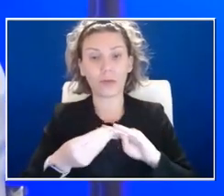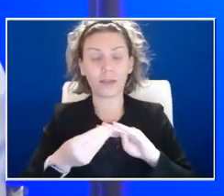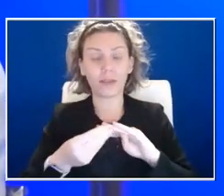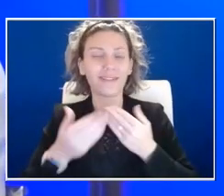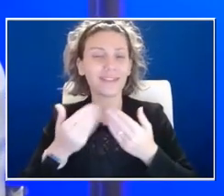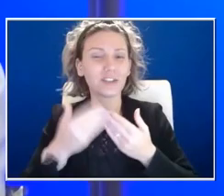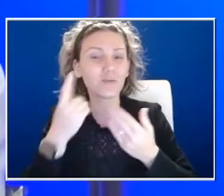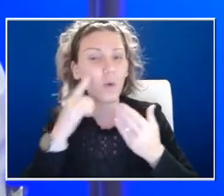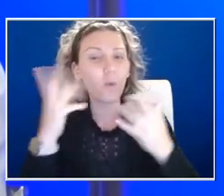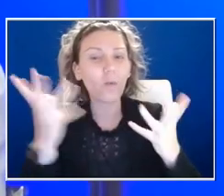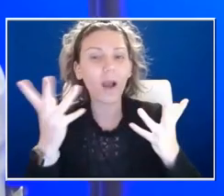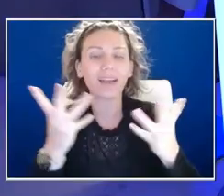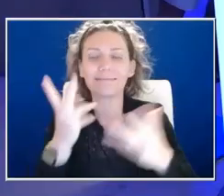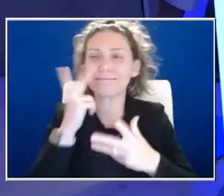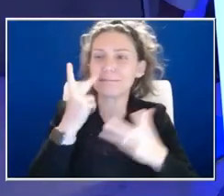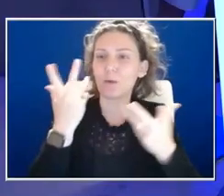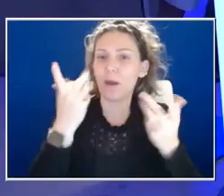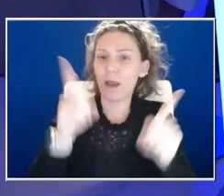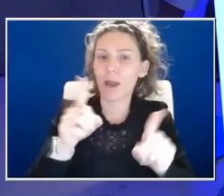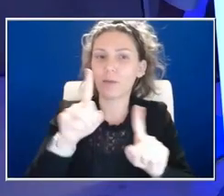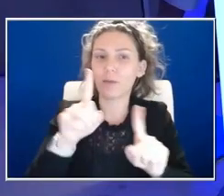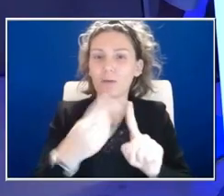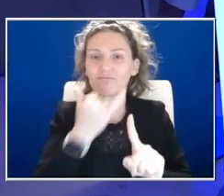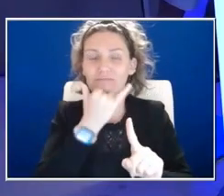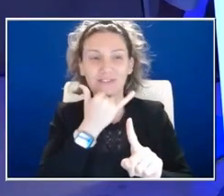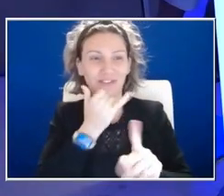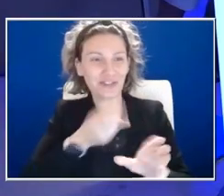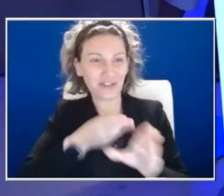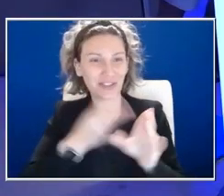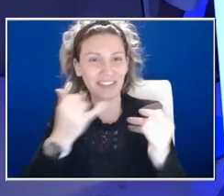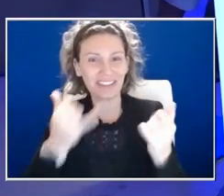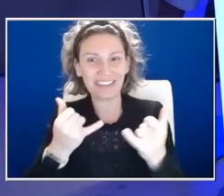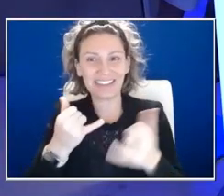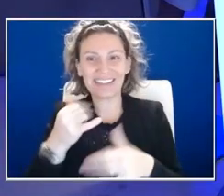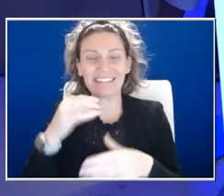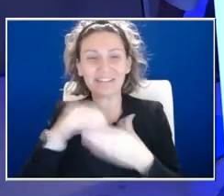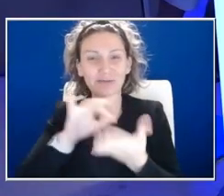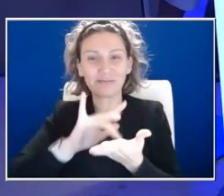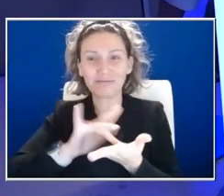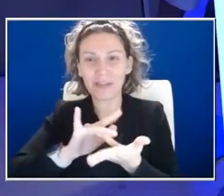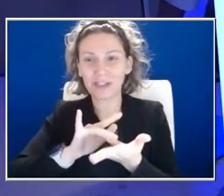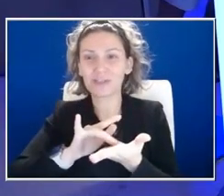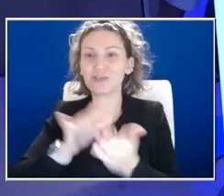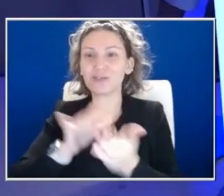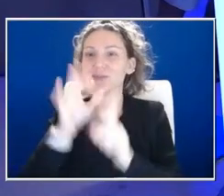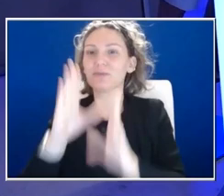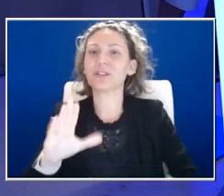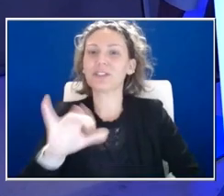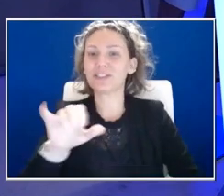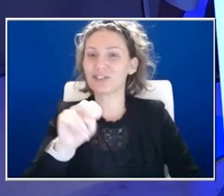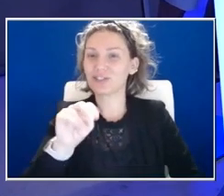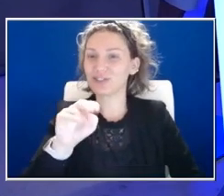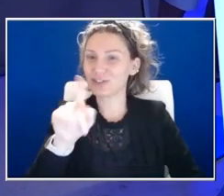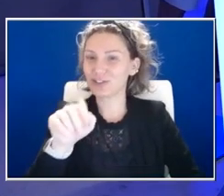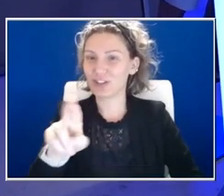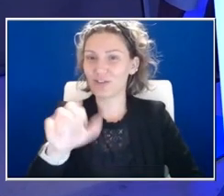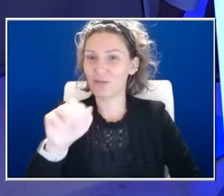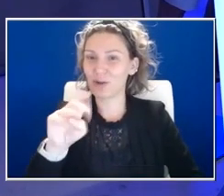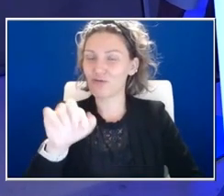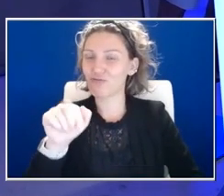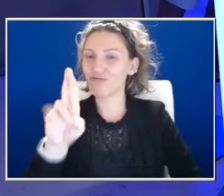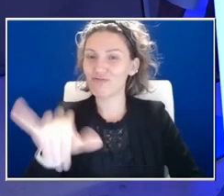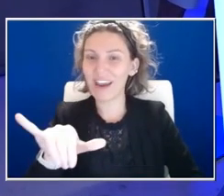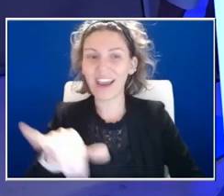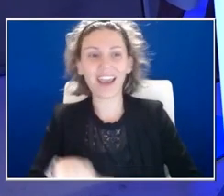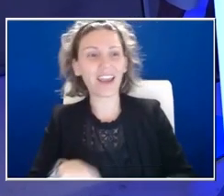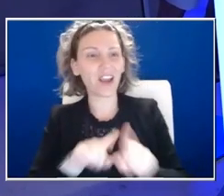goes wrong. We are joined this morning here at the table by internal medicine specialist, Dr. Jennifer McCray. Good morning. Morning. Good to see you. Along with two of